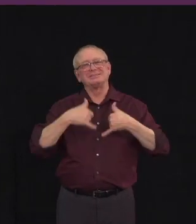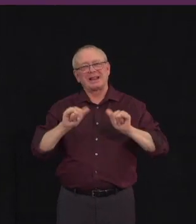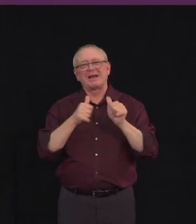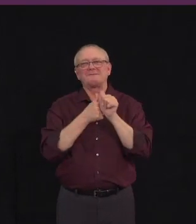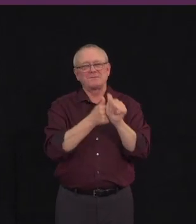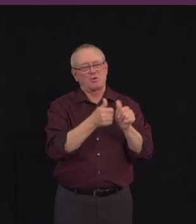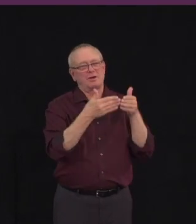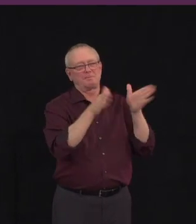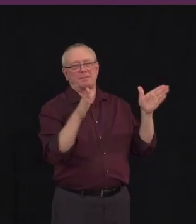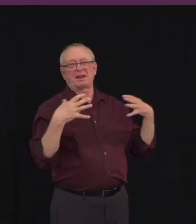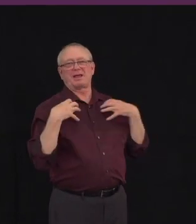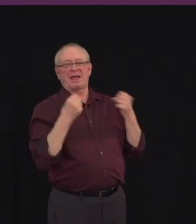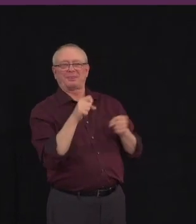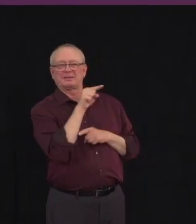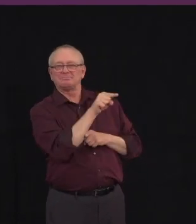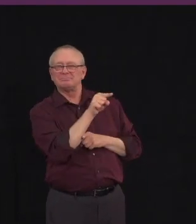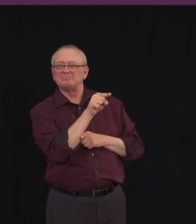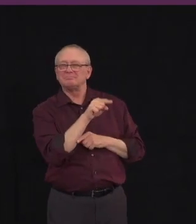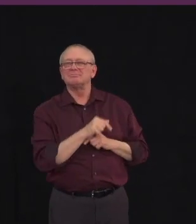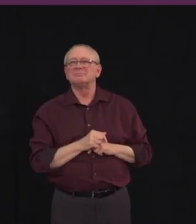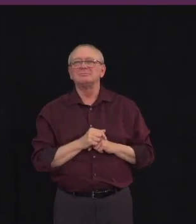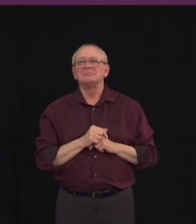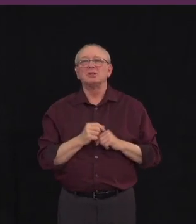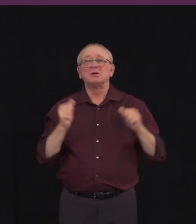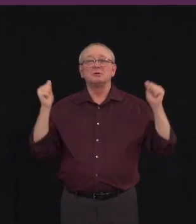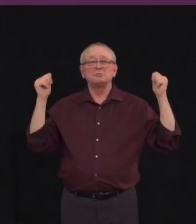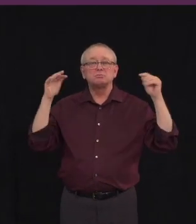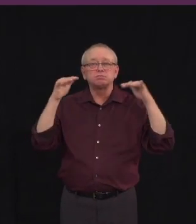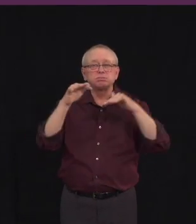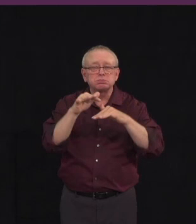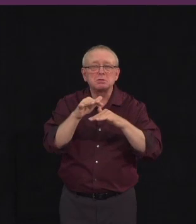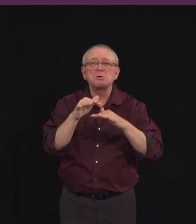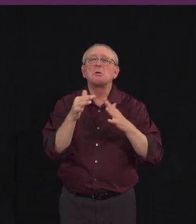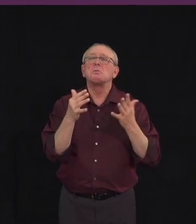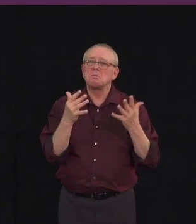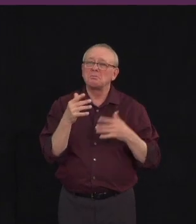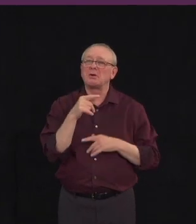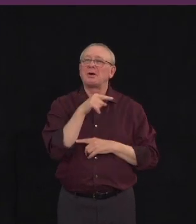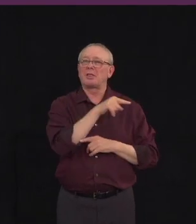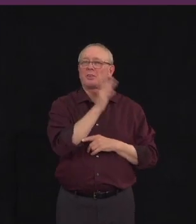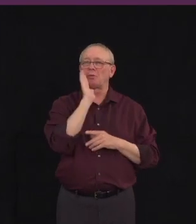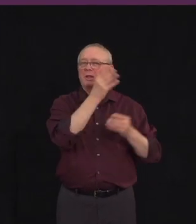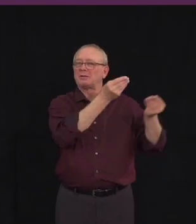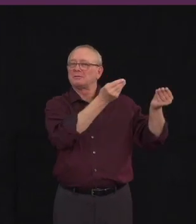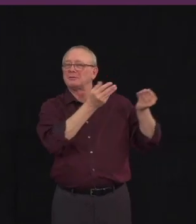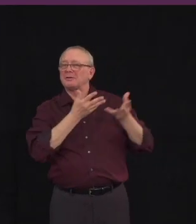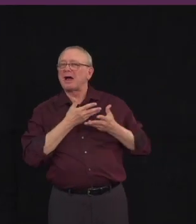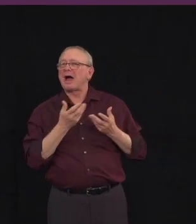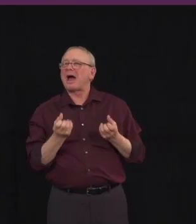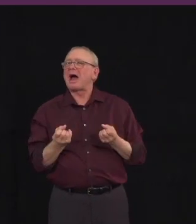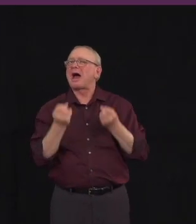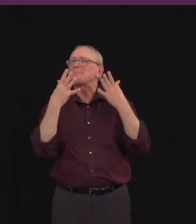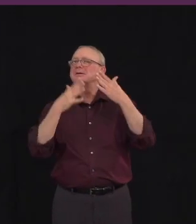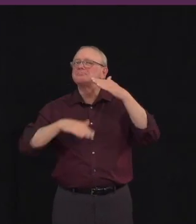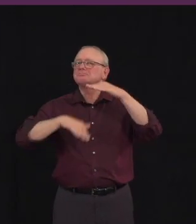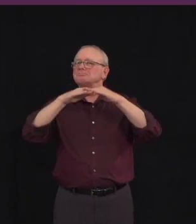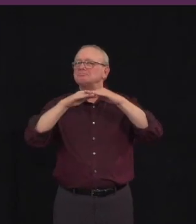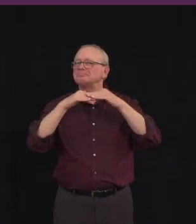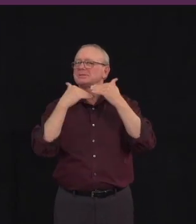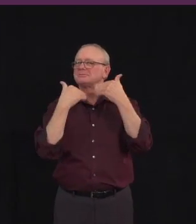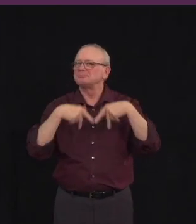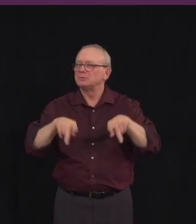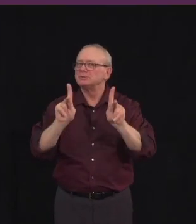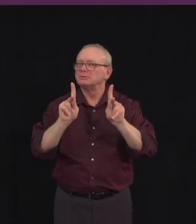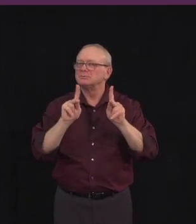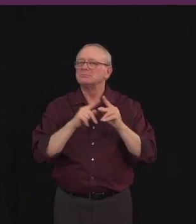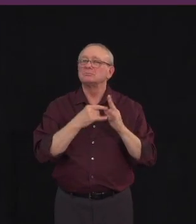larger gatherings with the number of people to be determined in the future. Arts and culture festivals, concert and major sporting events will be permitted,